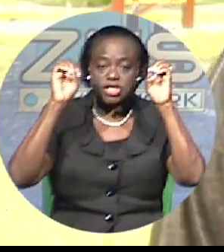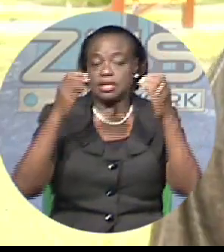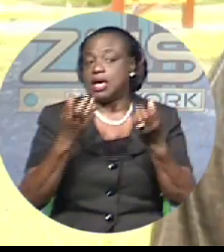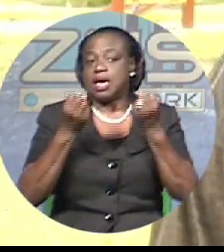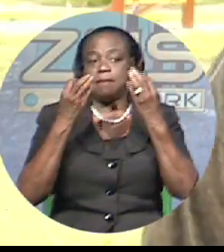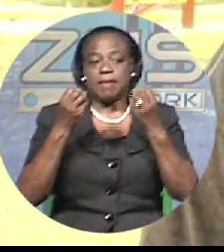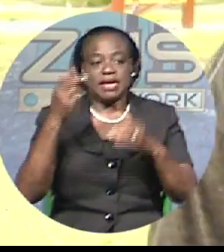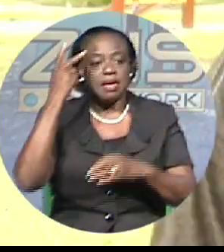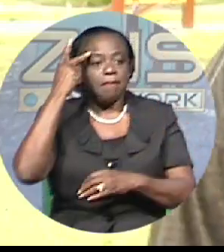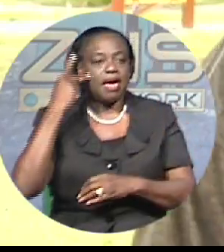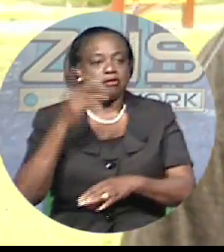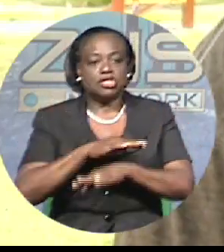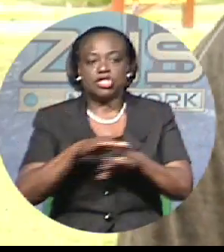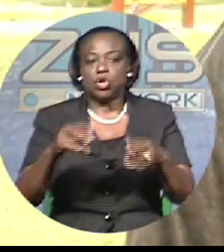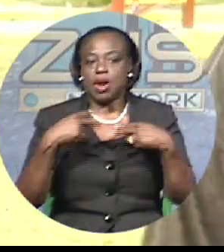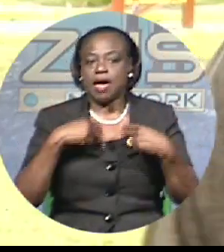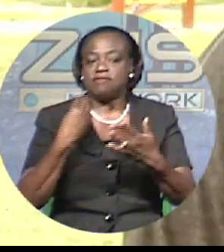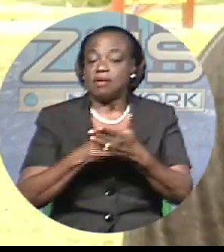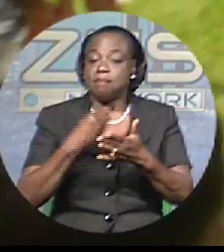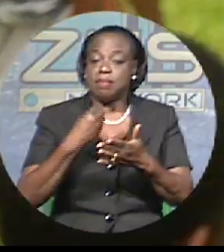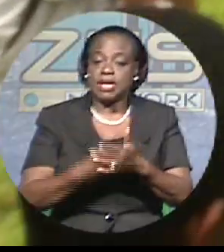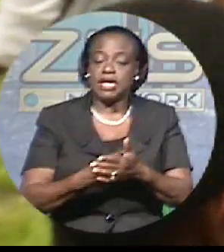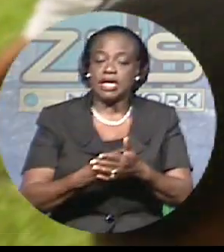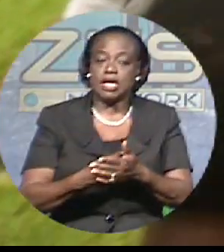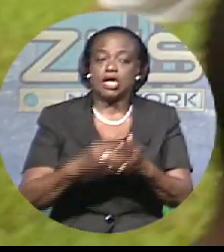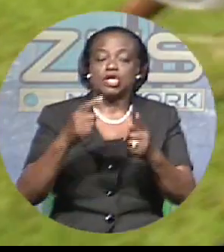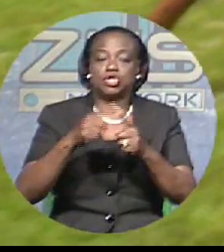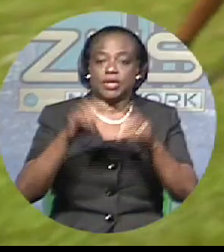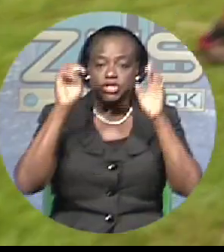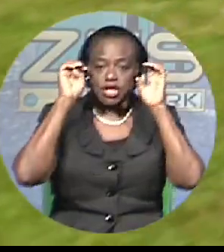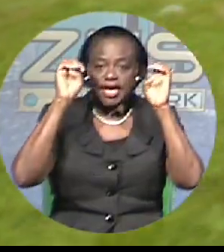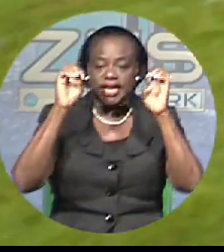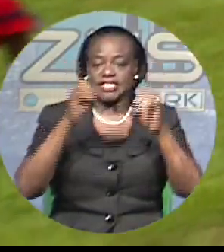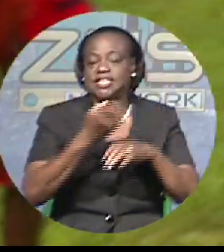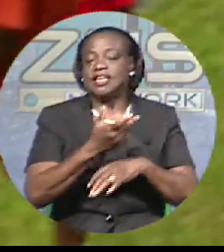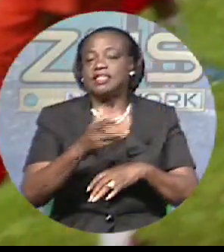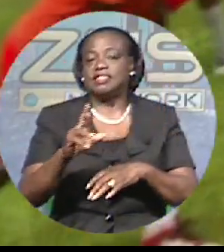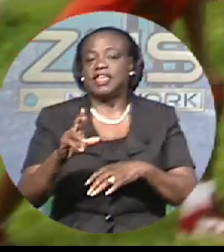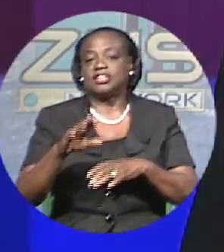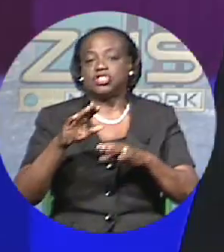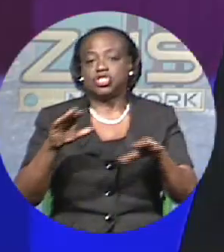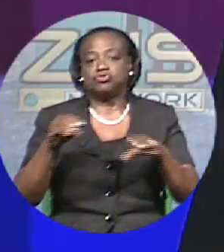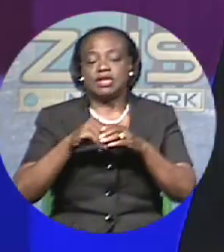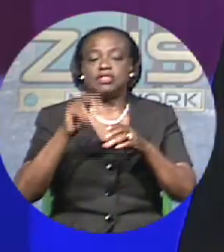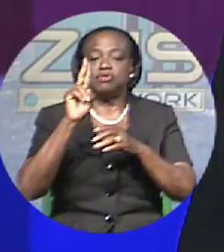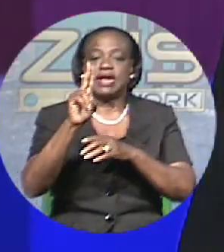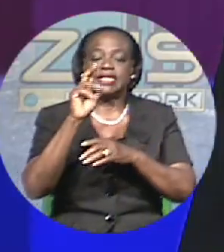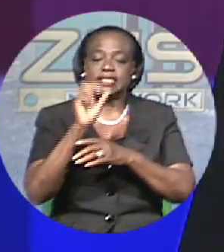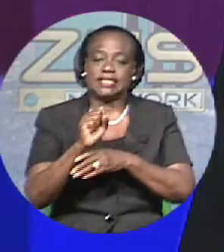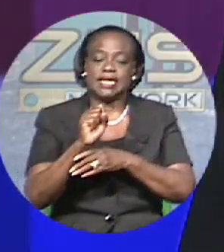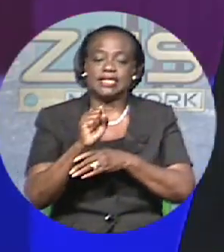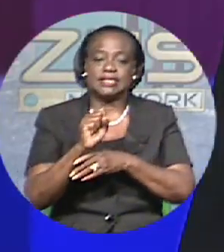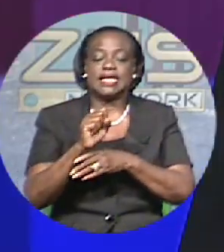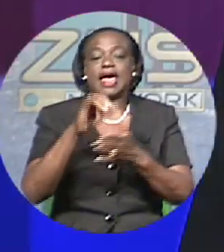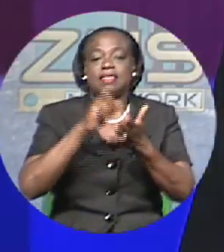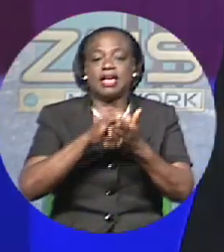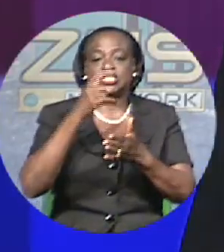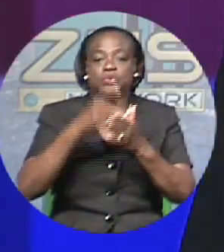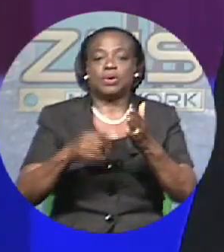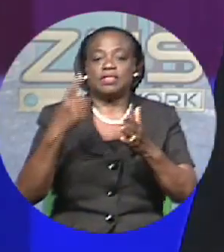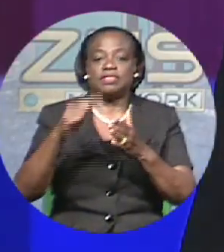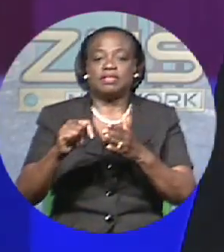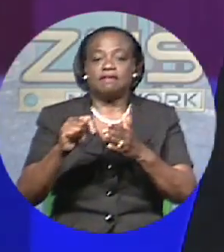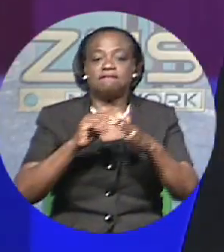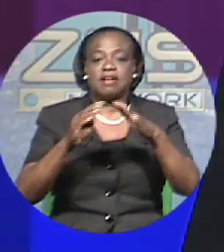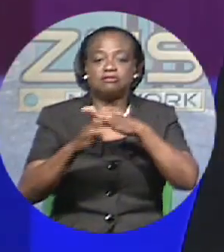college educate their kids in the United States. That's what the Frank Rutherford Foundation is all about. Softball enthusiast Carl Bang